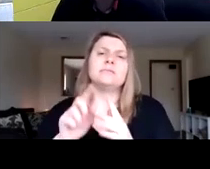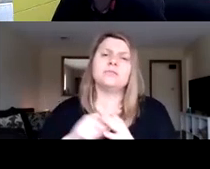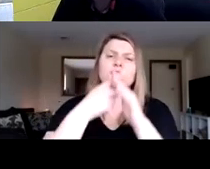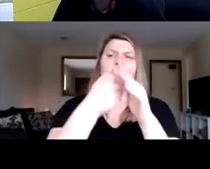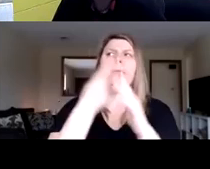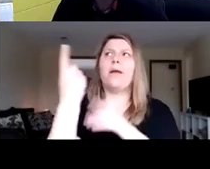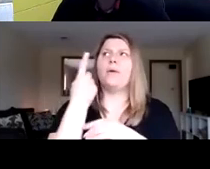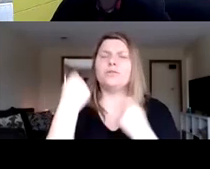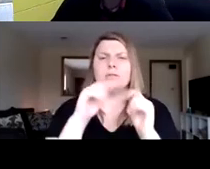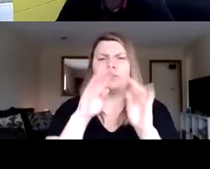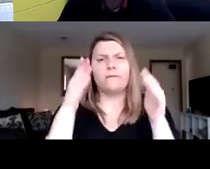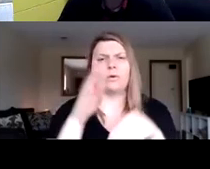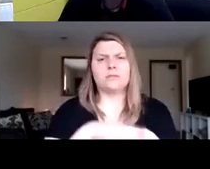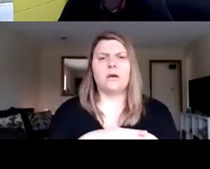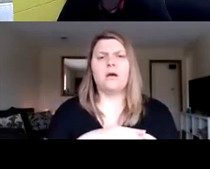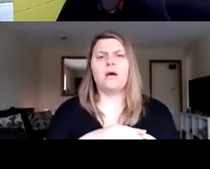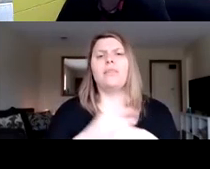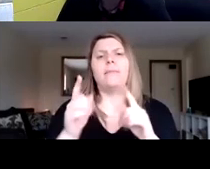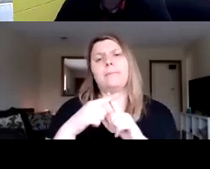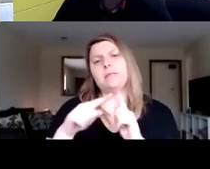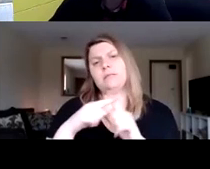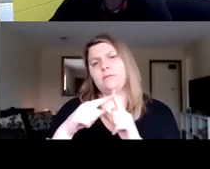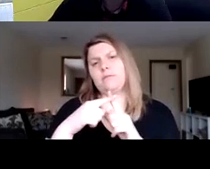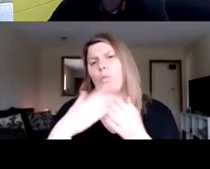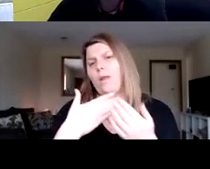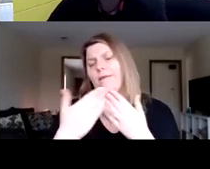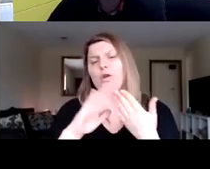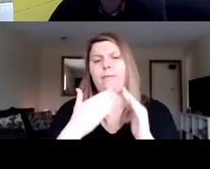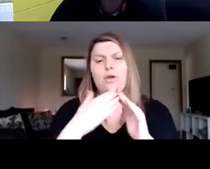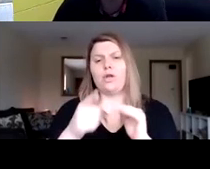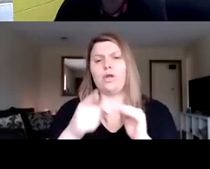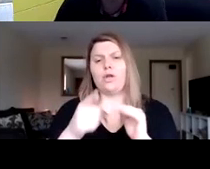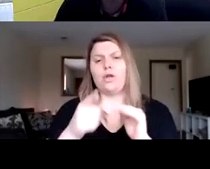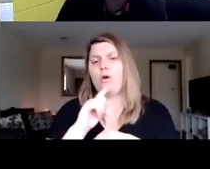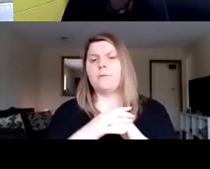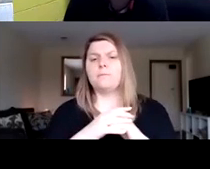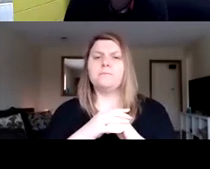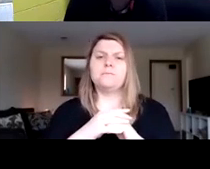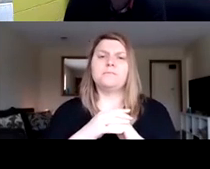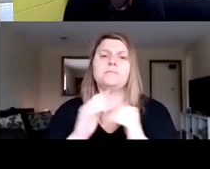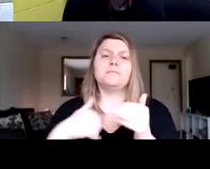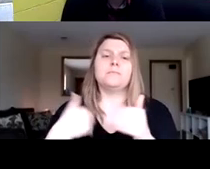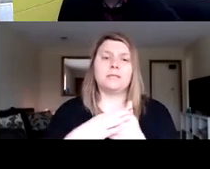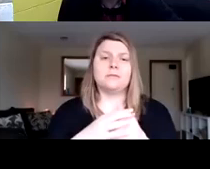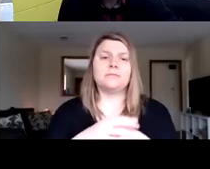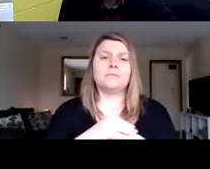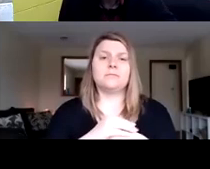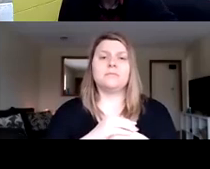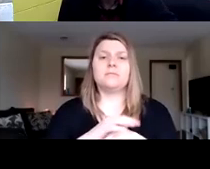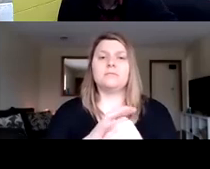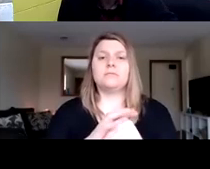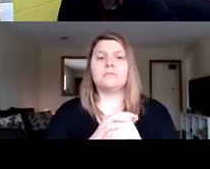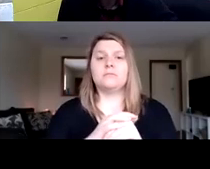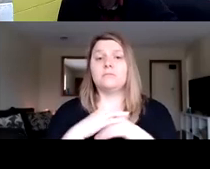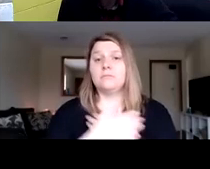always trying to focus on the strengths of whatever community that you're working with. Then, next slide.